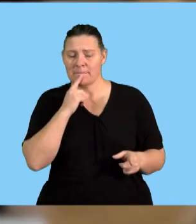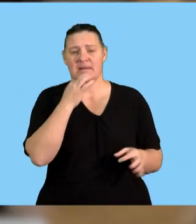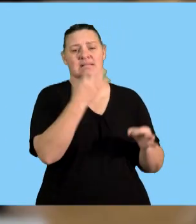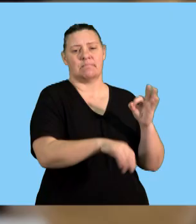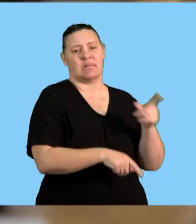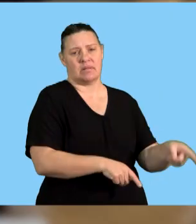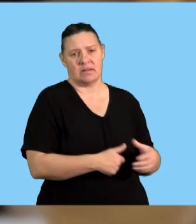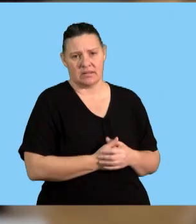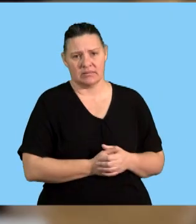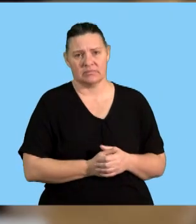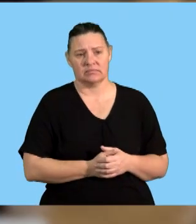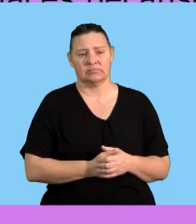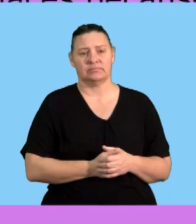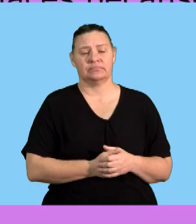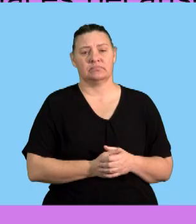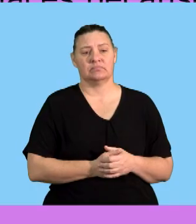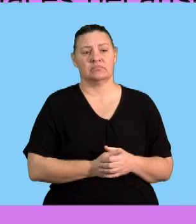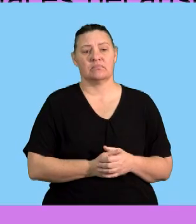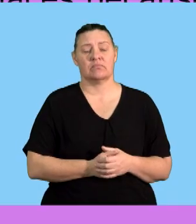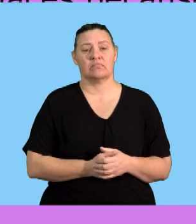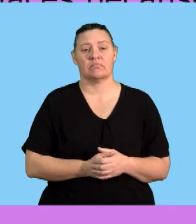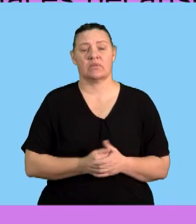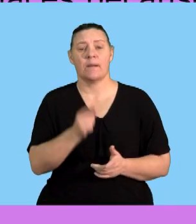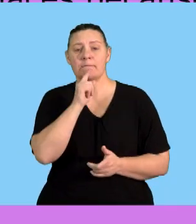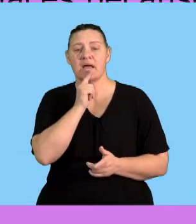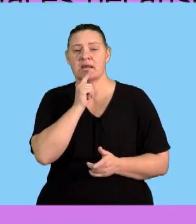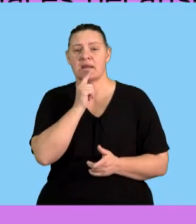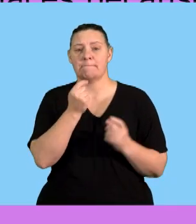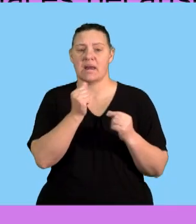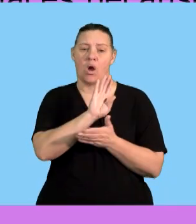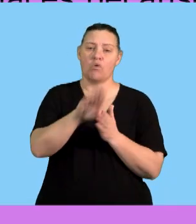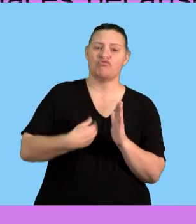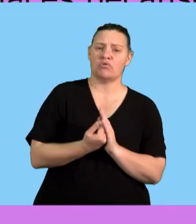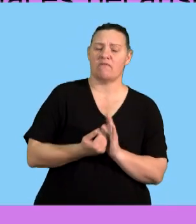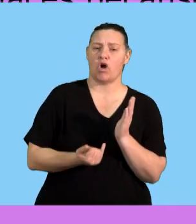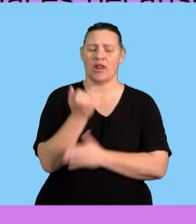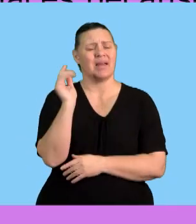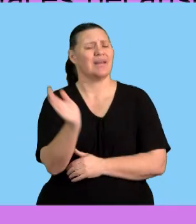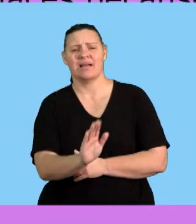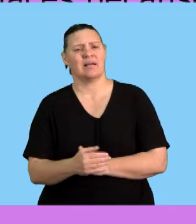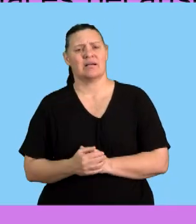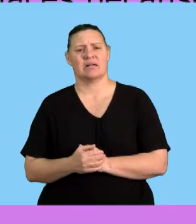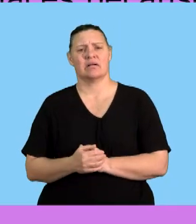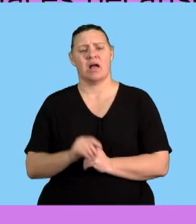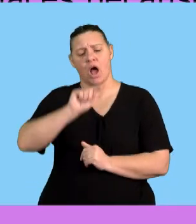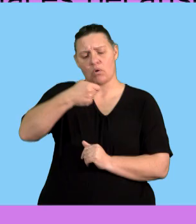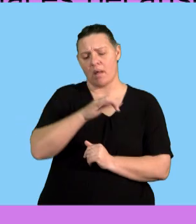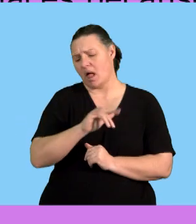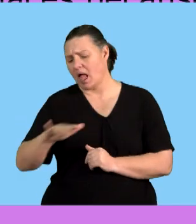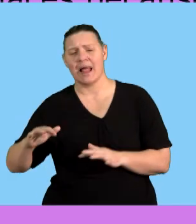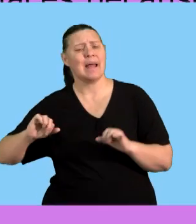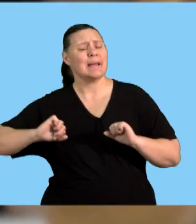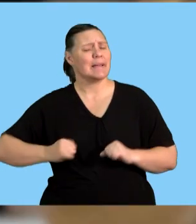be simple interest. And then early rounding off. Guys, keep all your